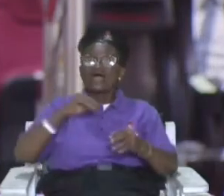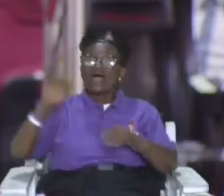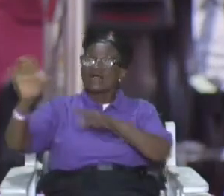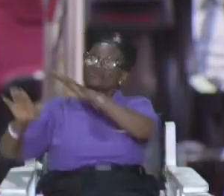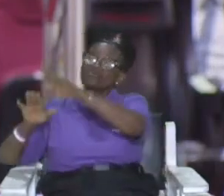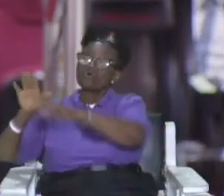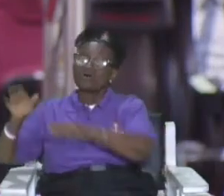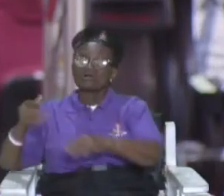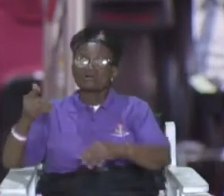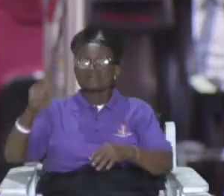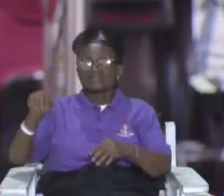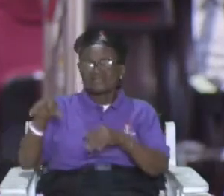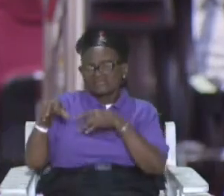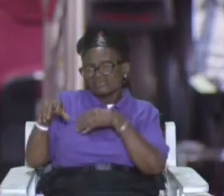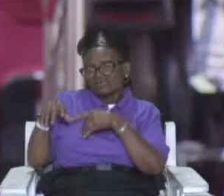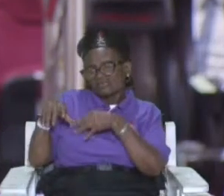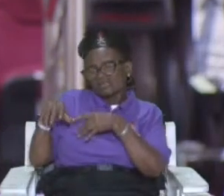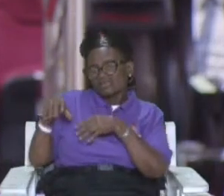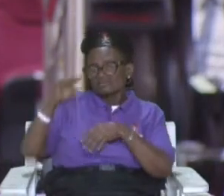The lame man